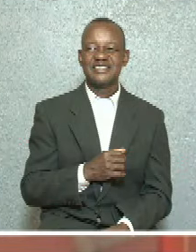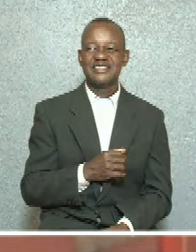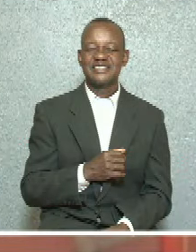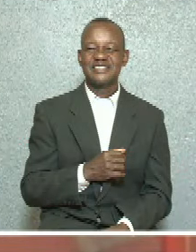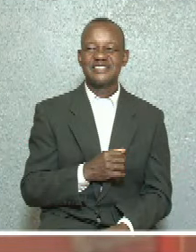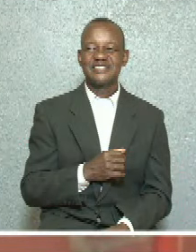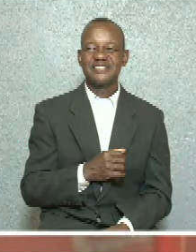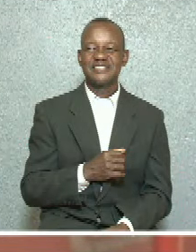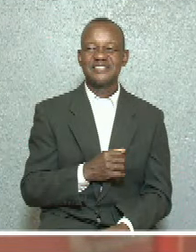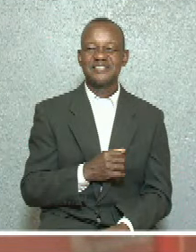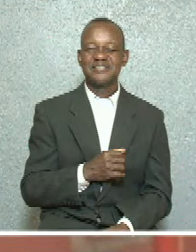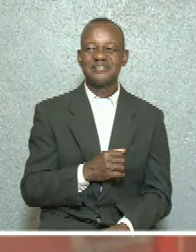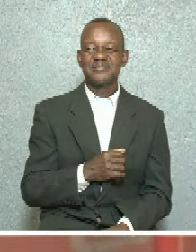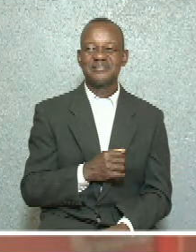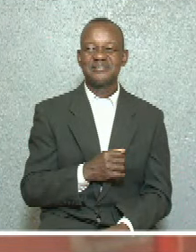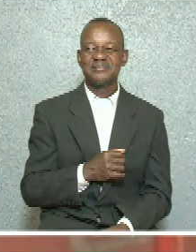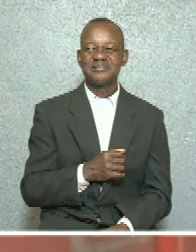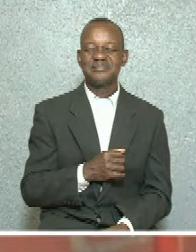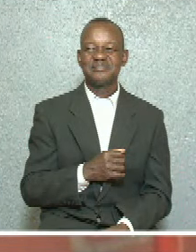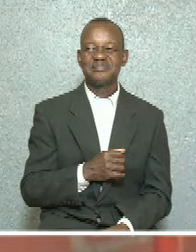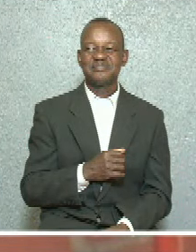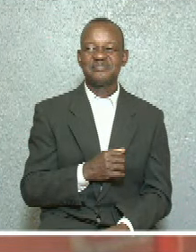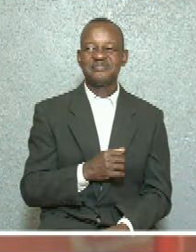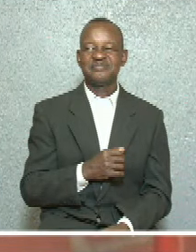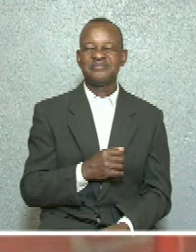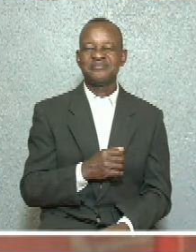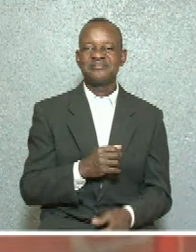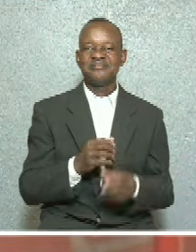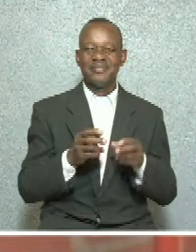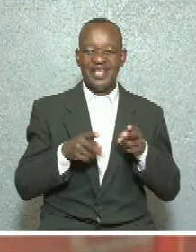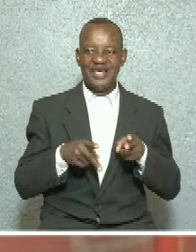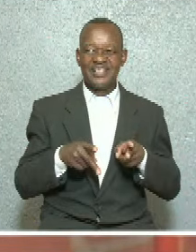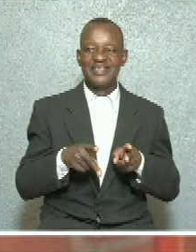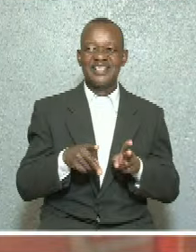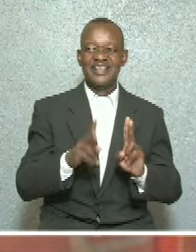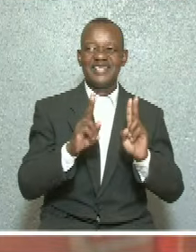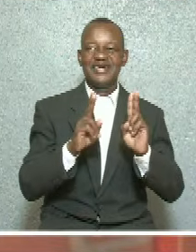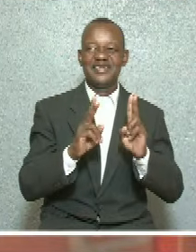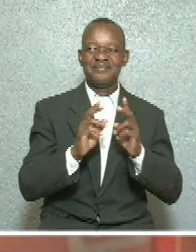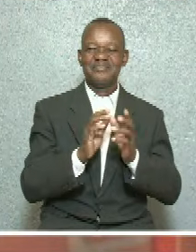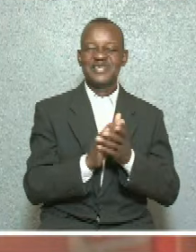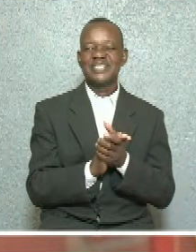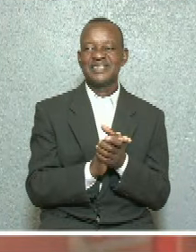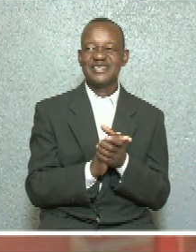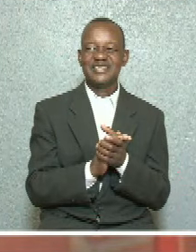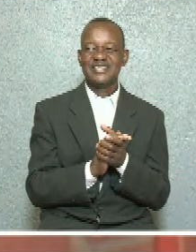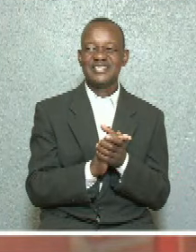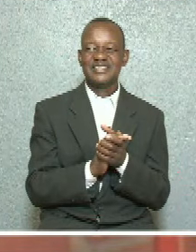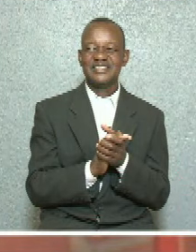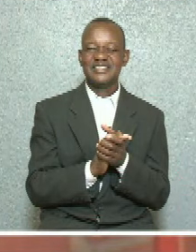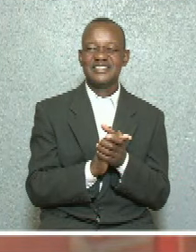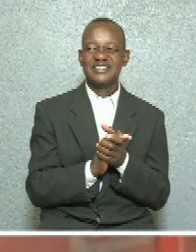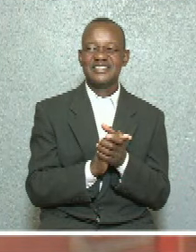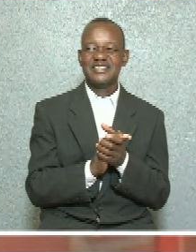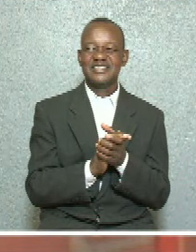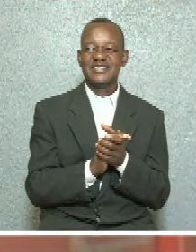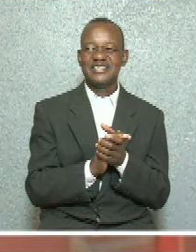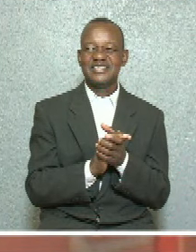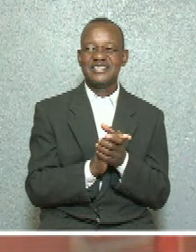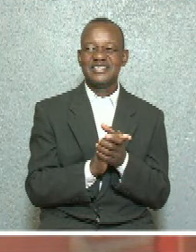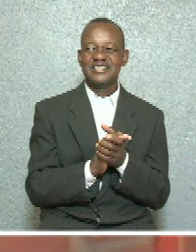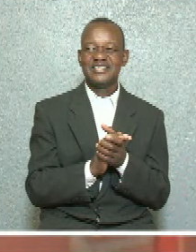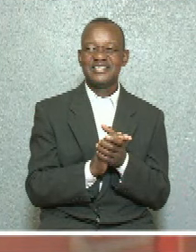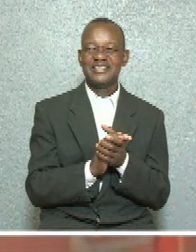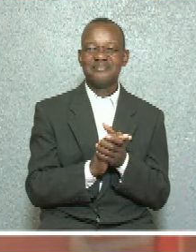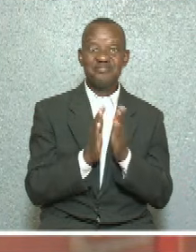All right. Please allow me to have my shades on, if that's okay. Or should I remove them? Keep them on, I